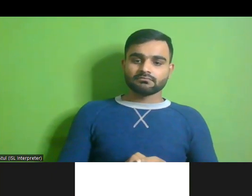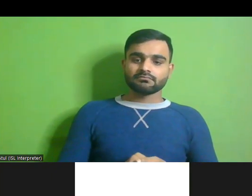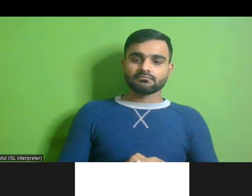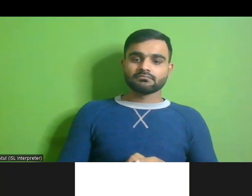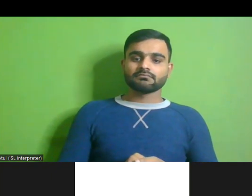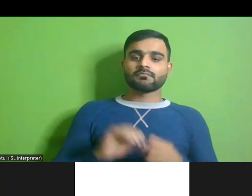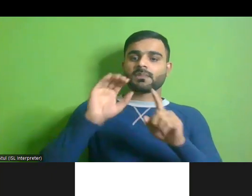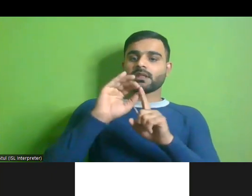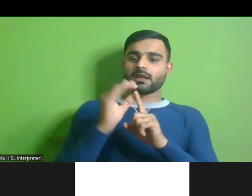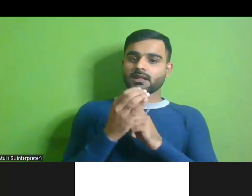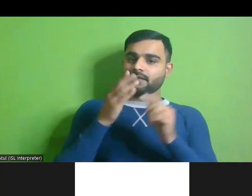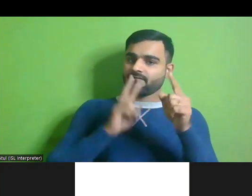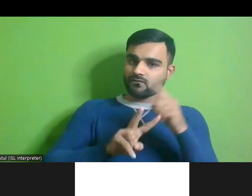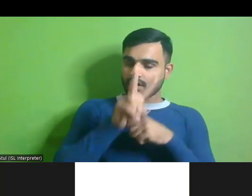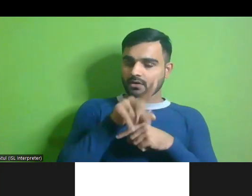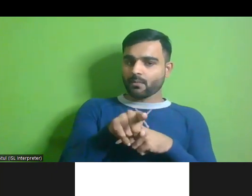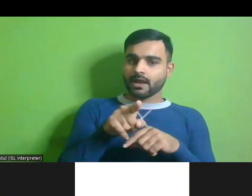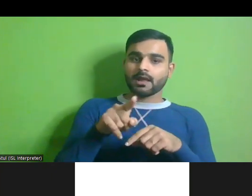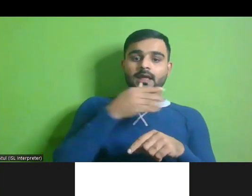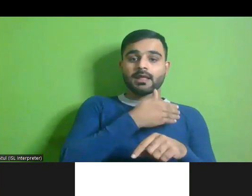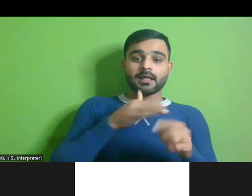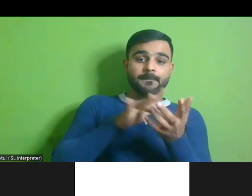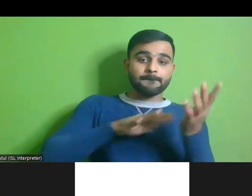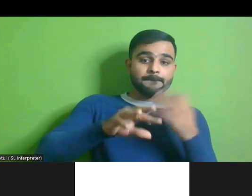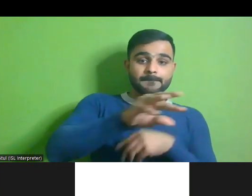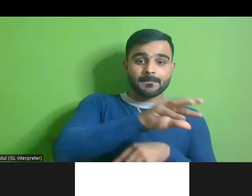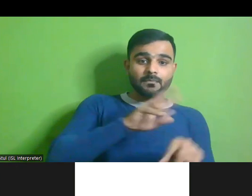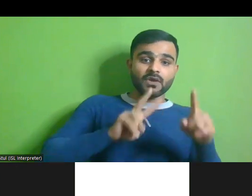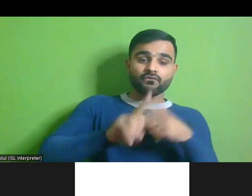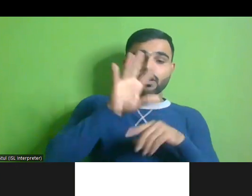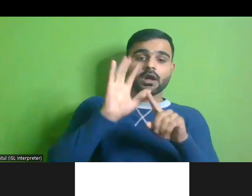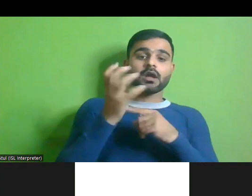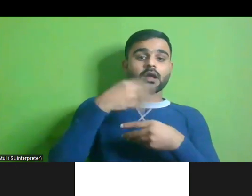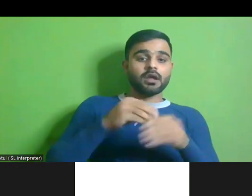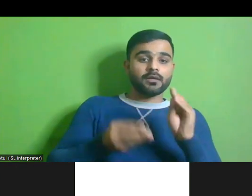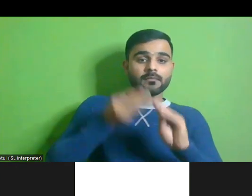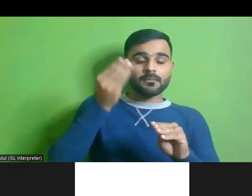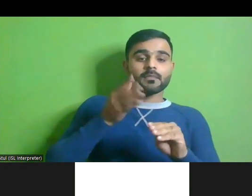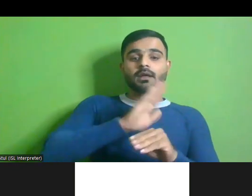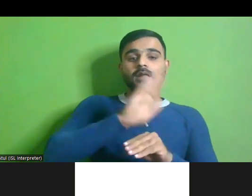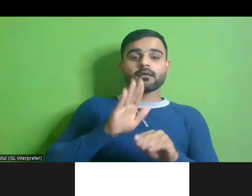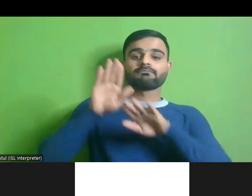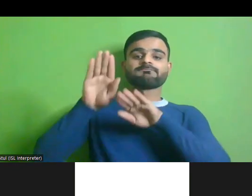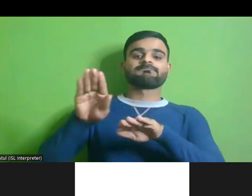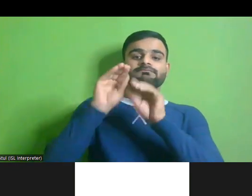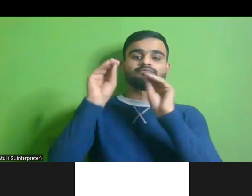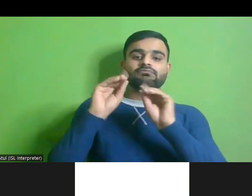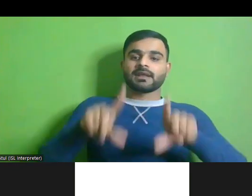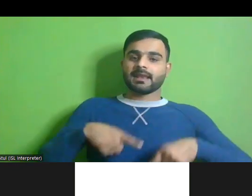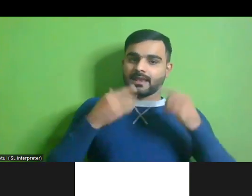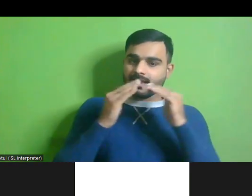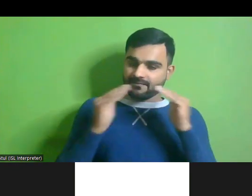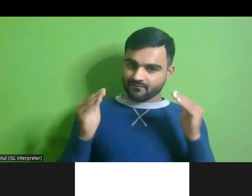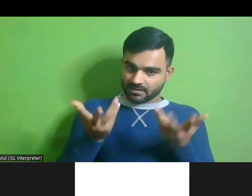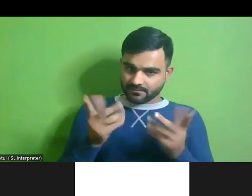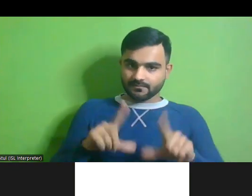it's not just about cultural values, but the reason cultural values can exist is because of having the independence to live life